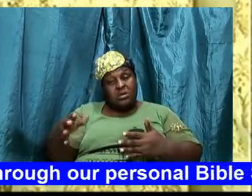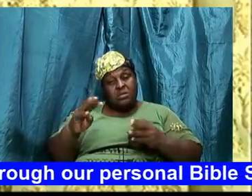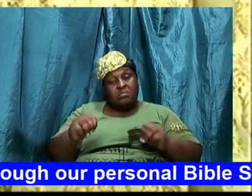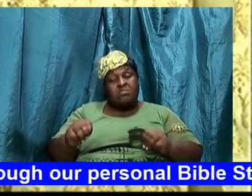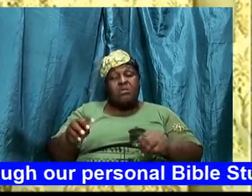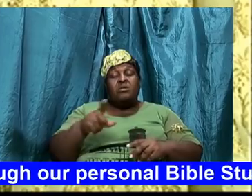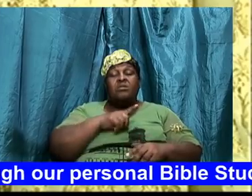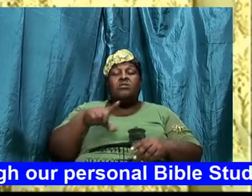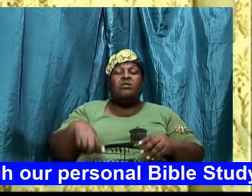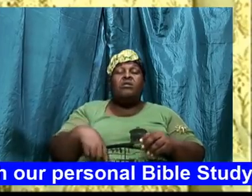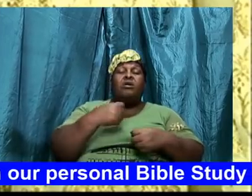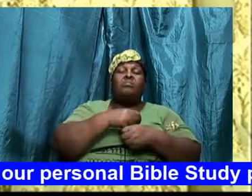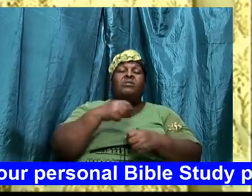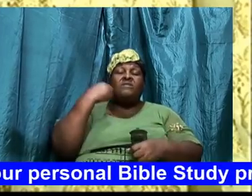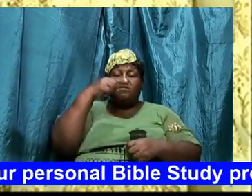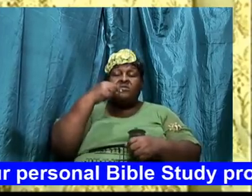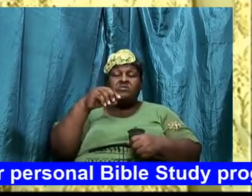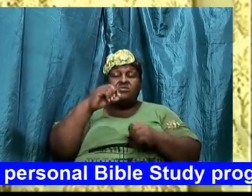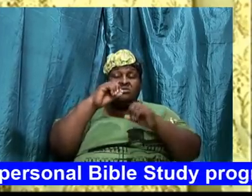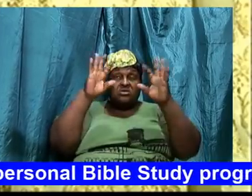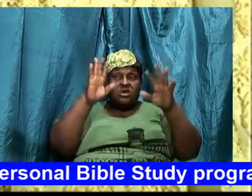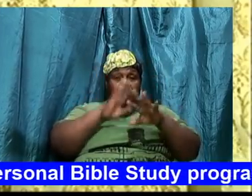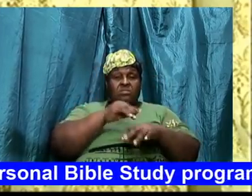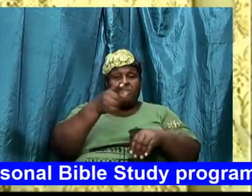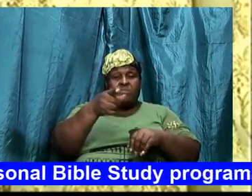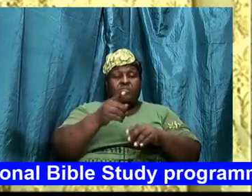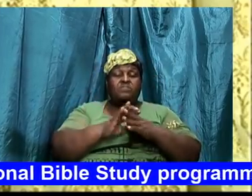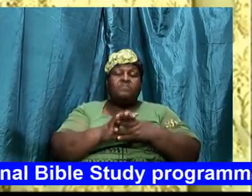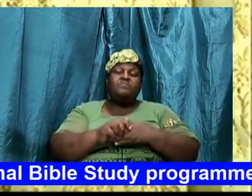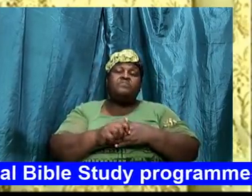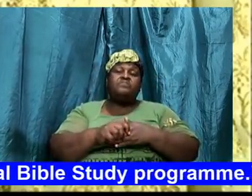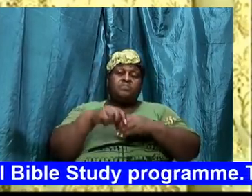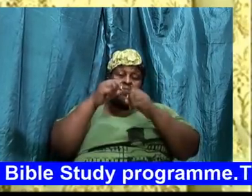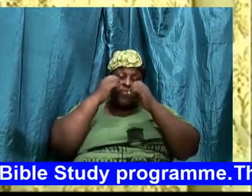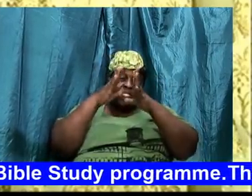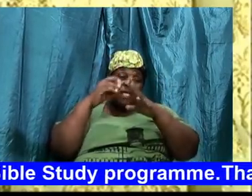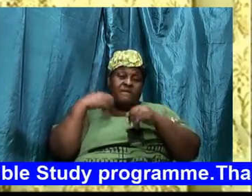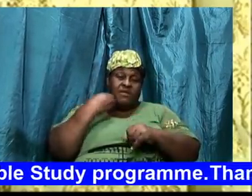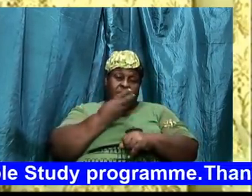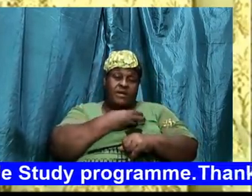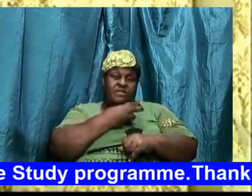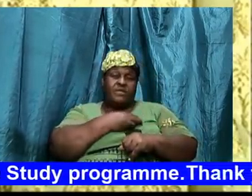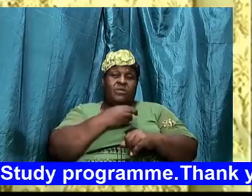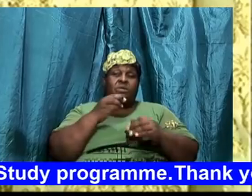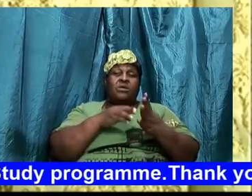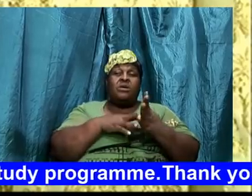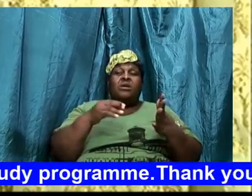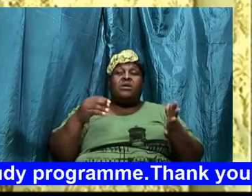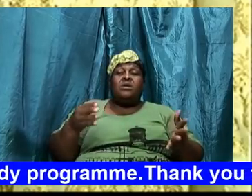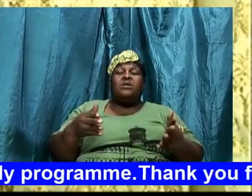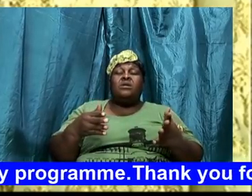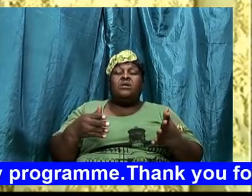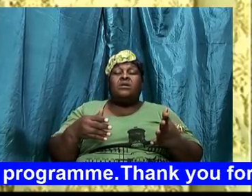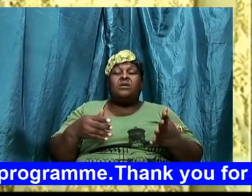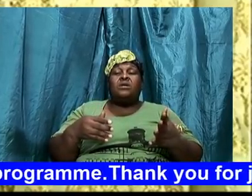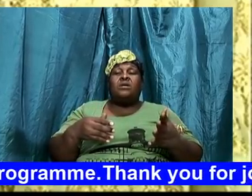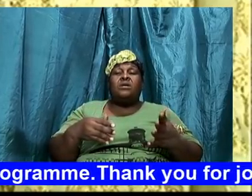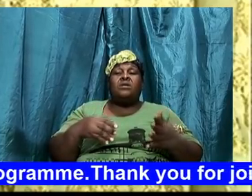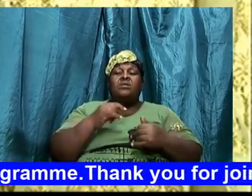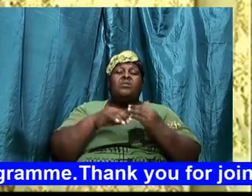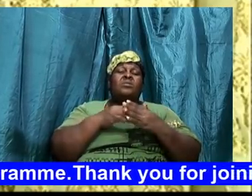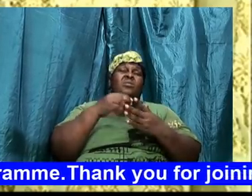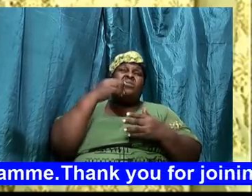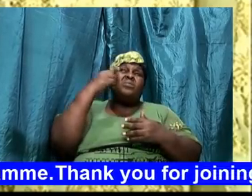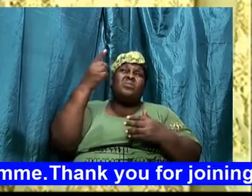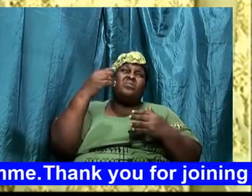his face to shine upon you. Just bow your heads as I close off in prayer. Father, we thank you for all that you have done